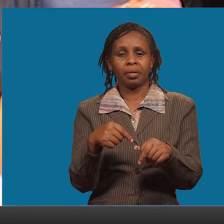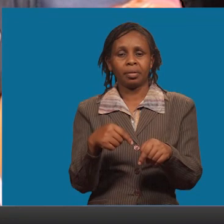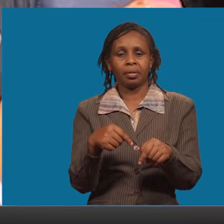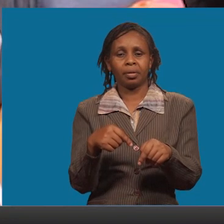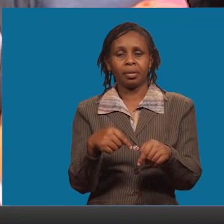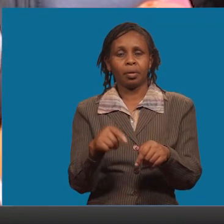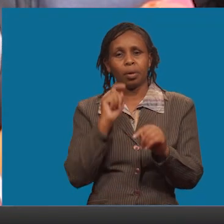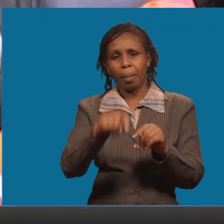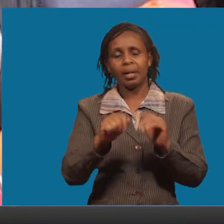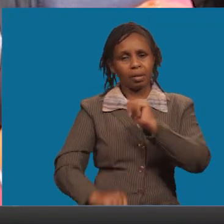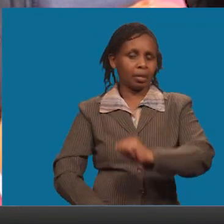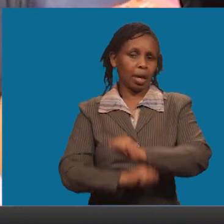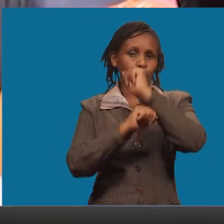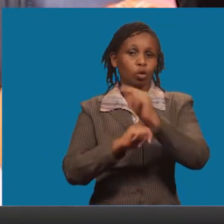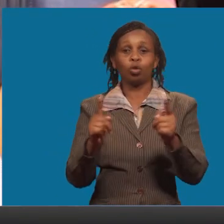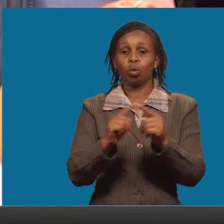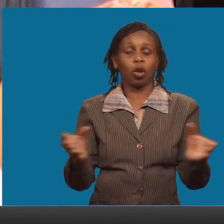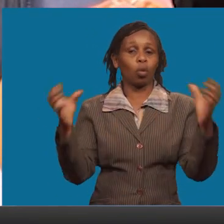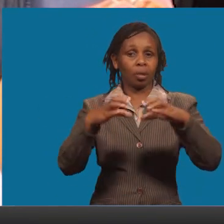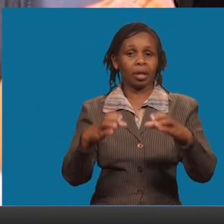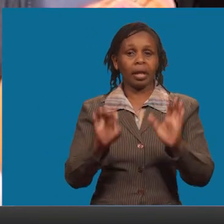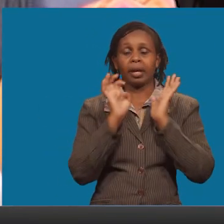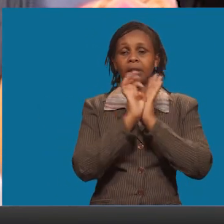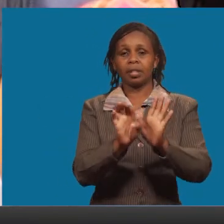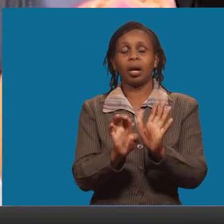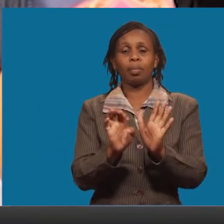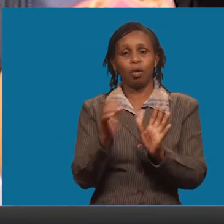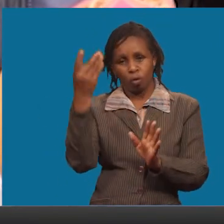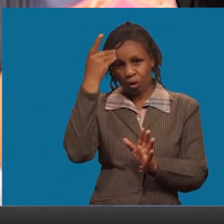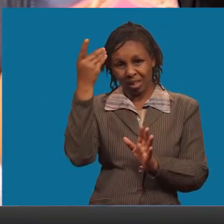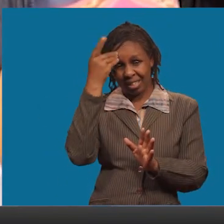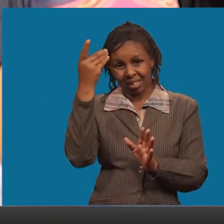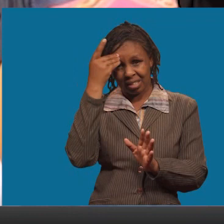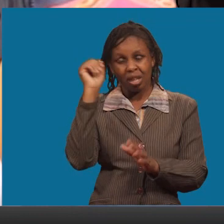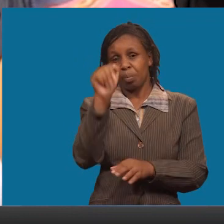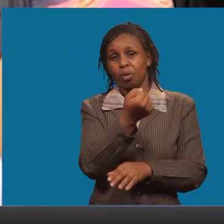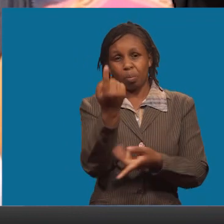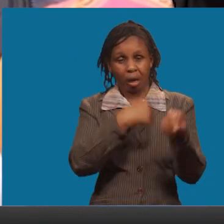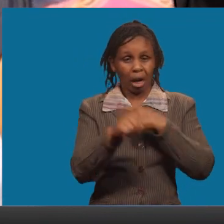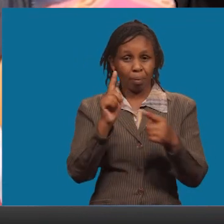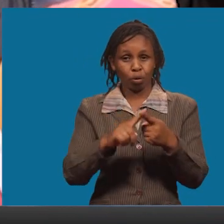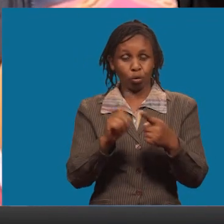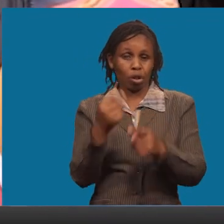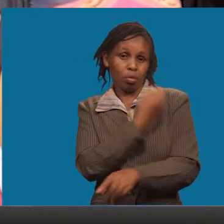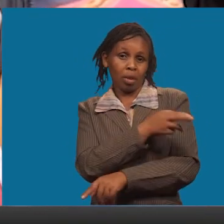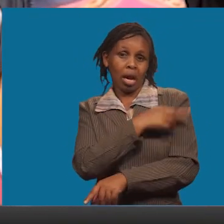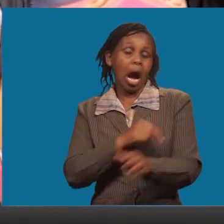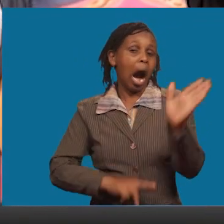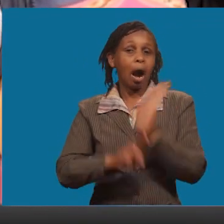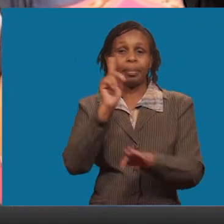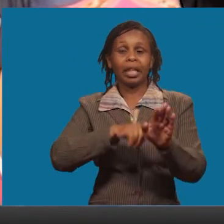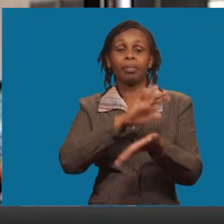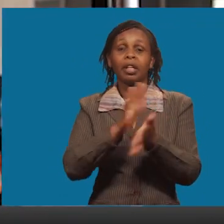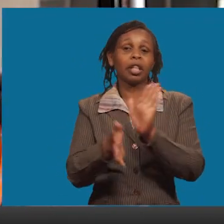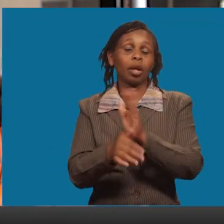hands even to the community, because like for lifestyle diseases, these people will not come to the facility until they have complications. That is when now they'll be having